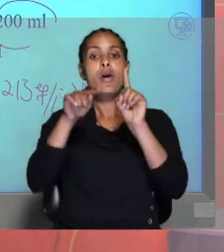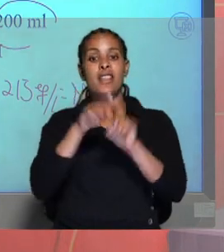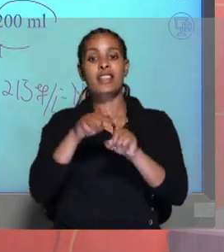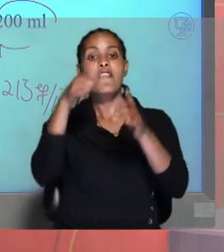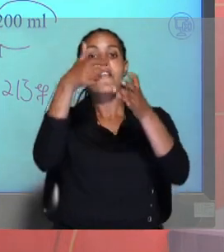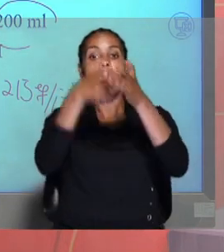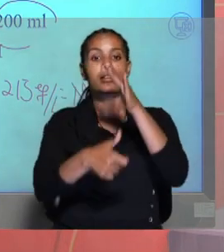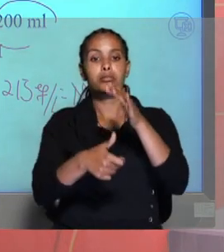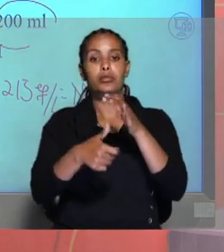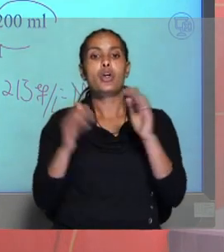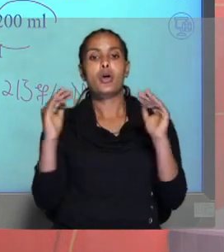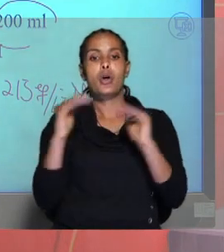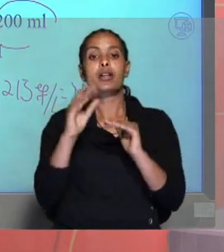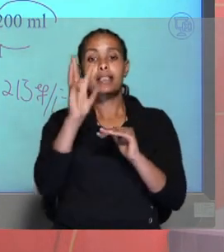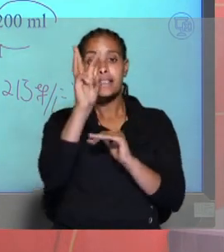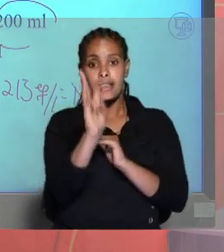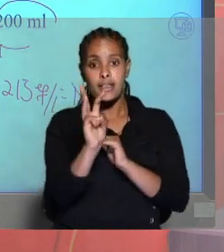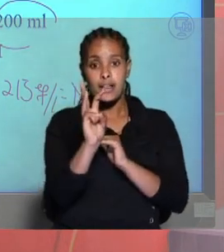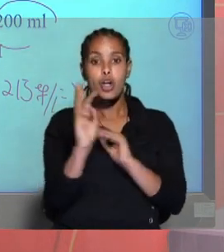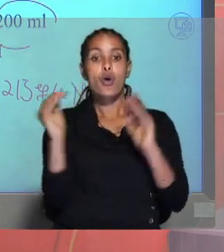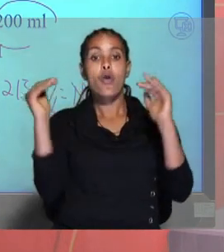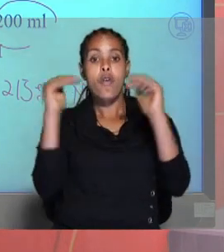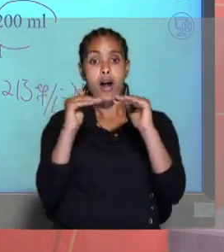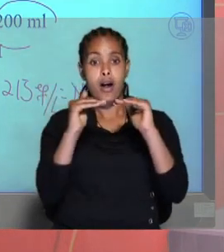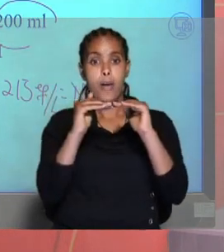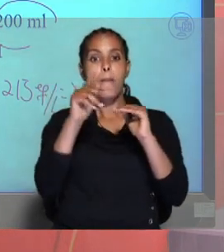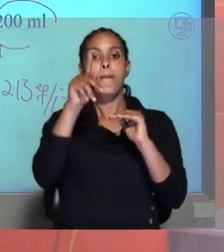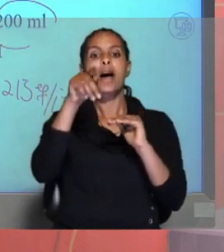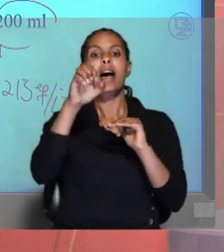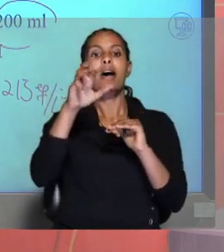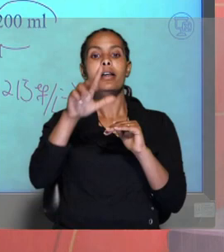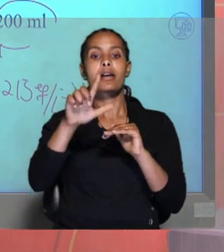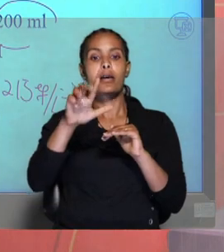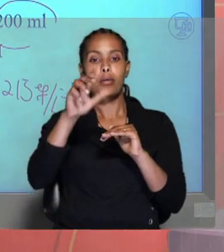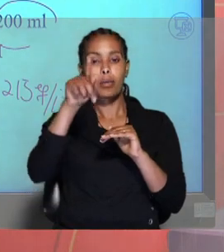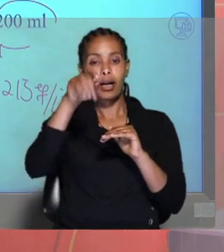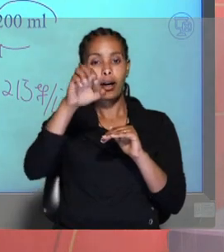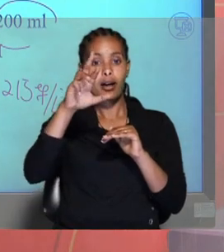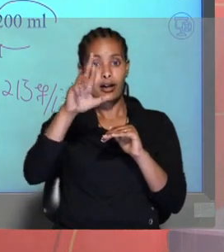6 equivalent per mole. 6 equivalent per mole.